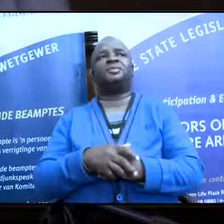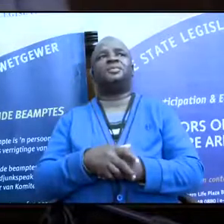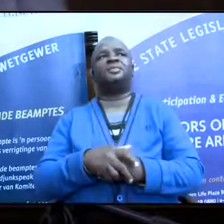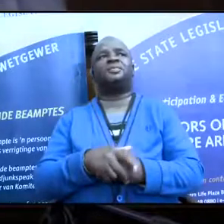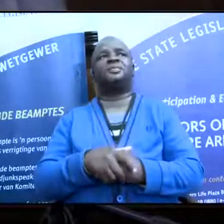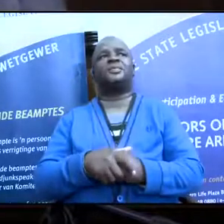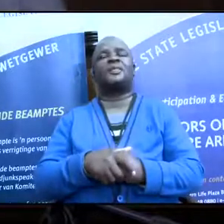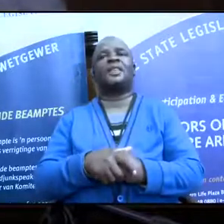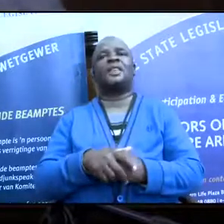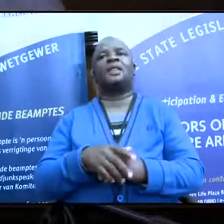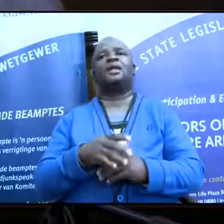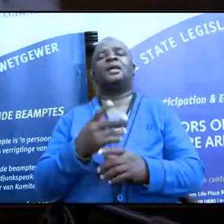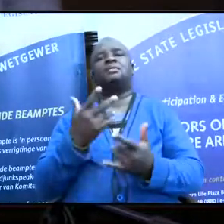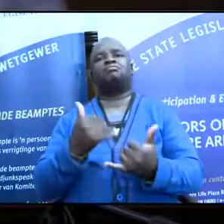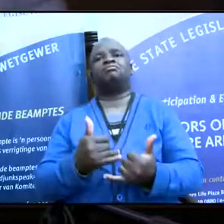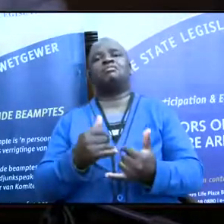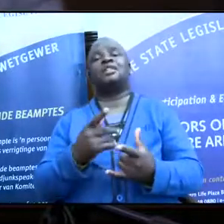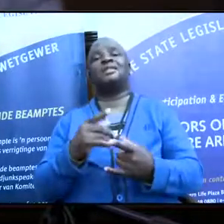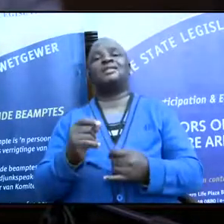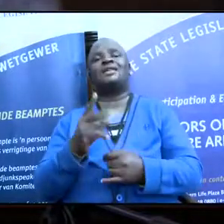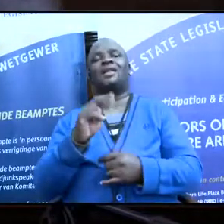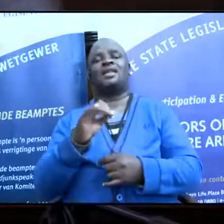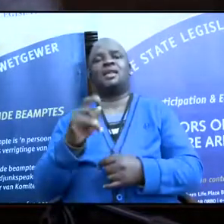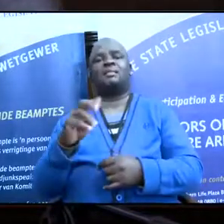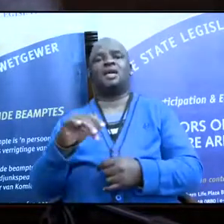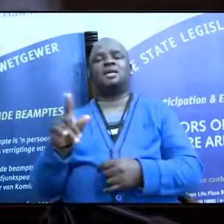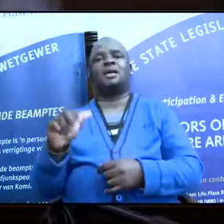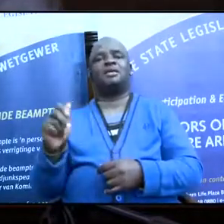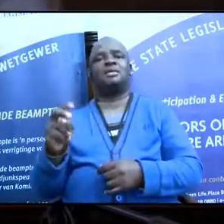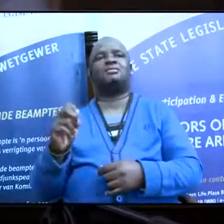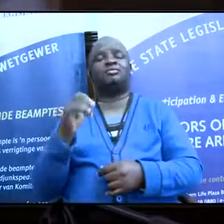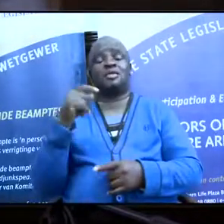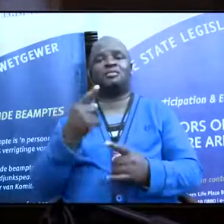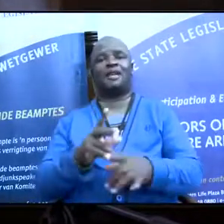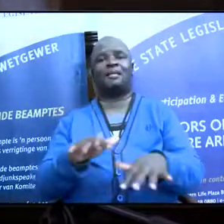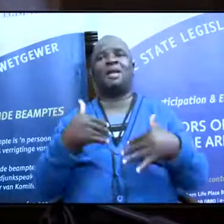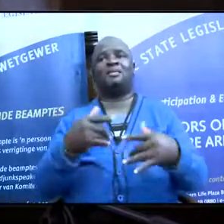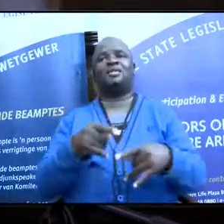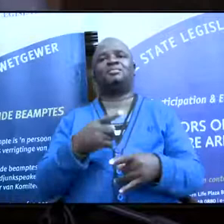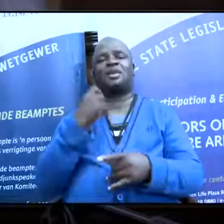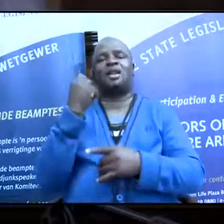in amazon but hey we are in parliament i understand